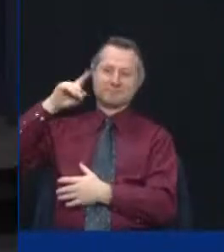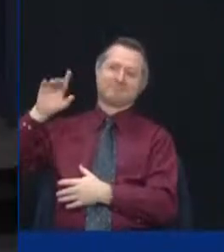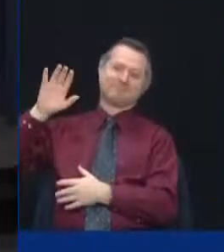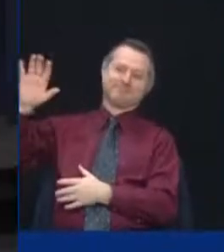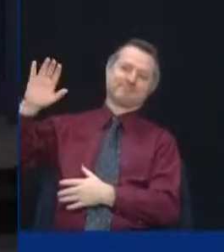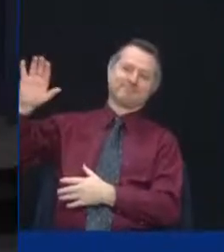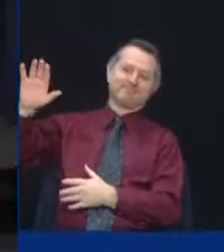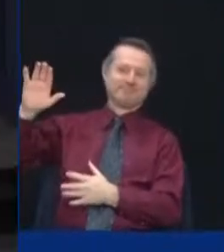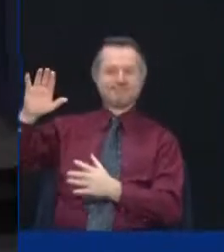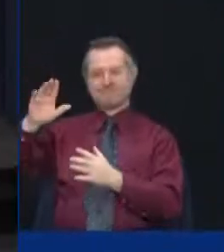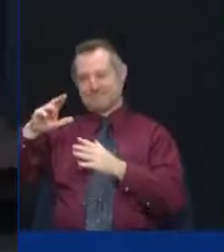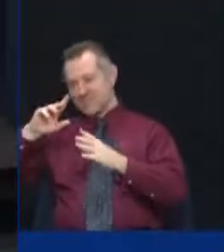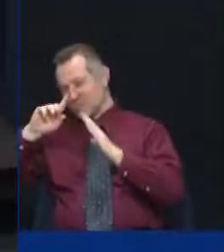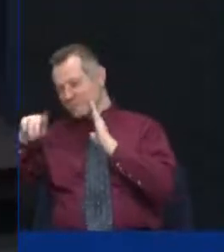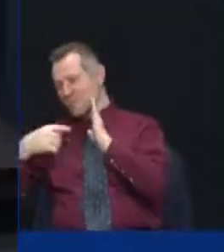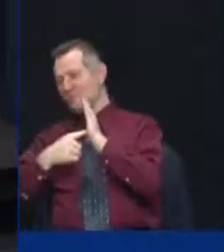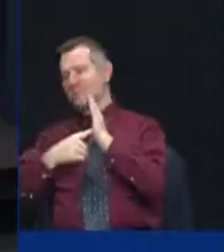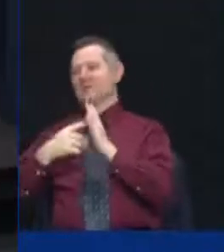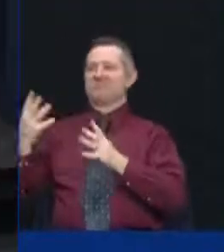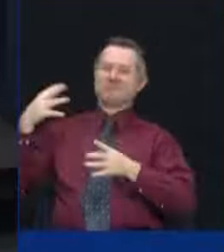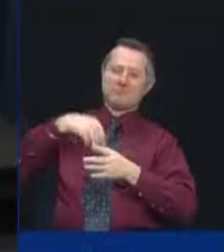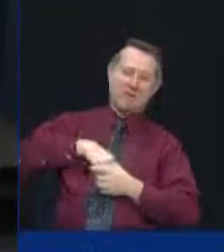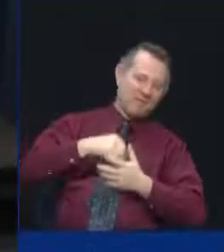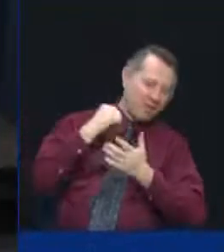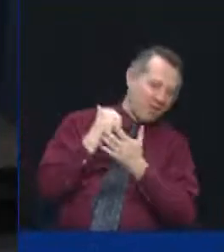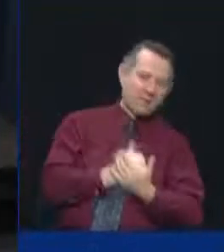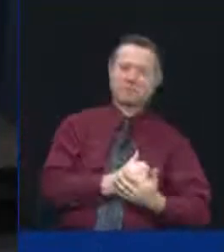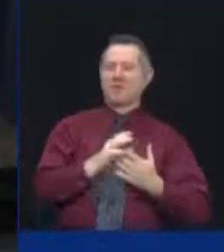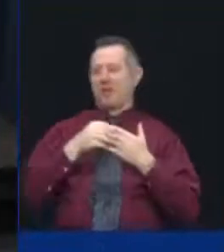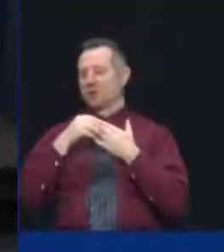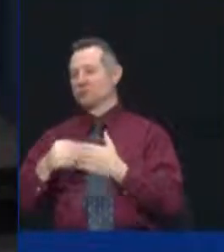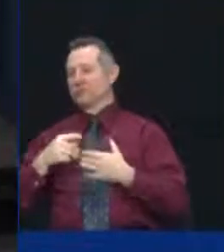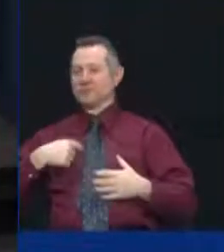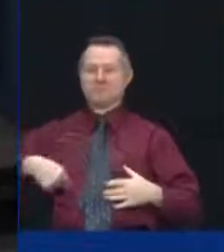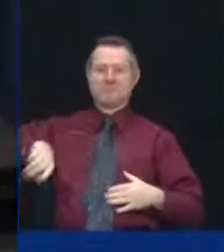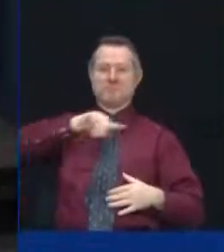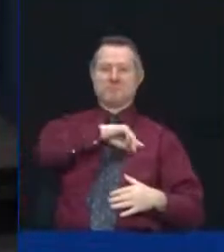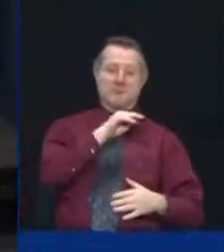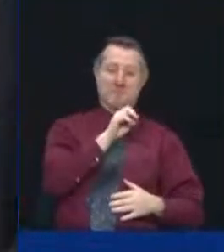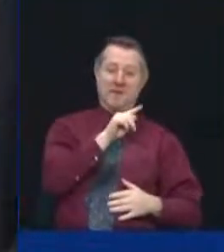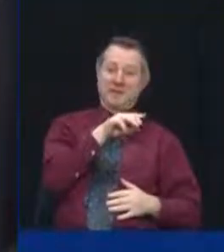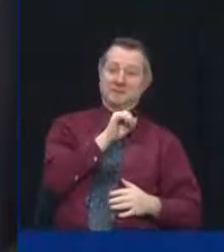your role in this, and on behalf of all Mets fans,